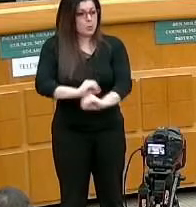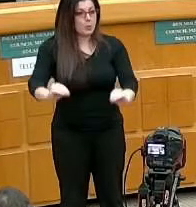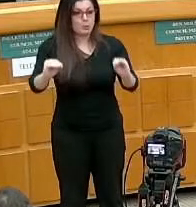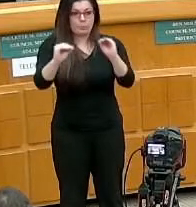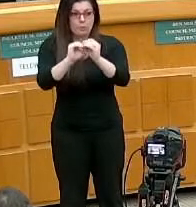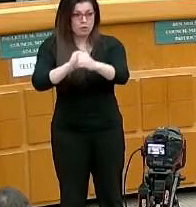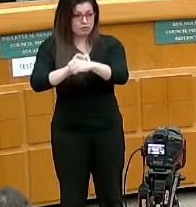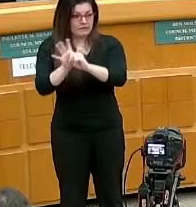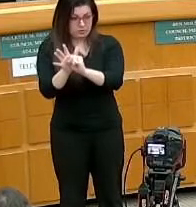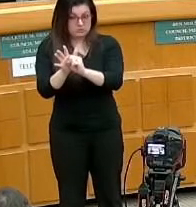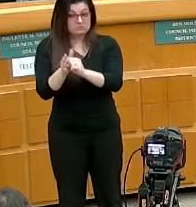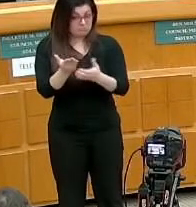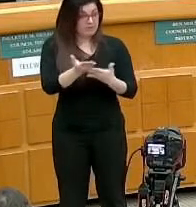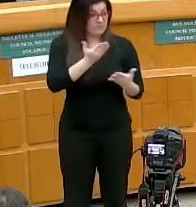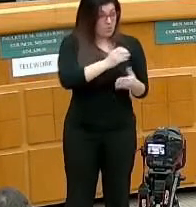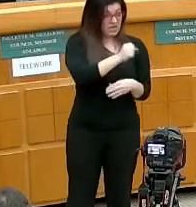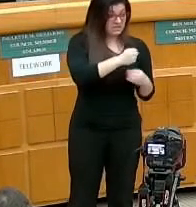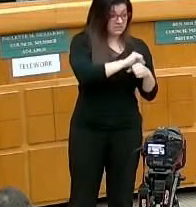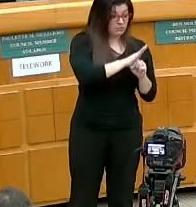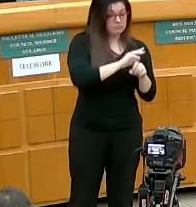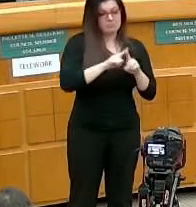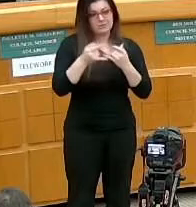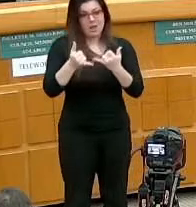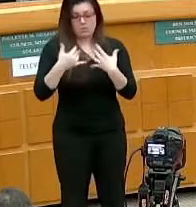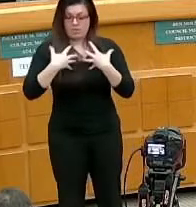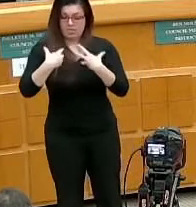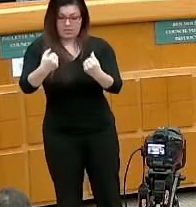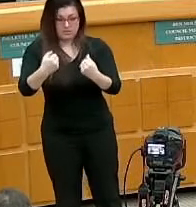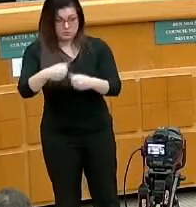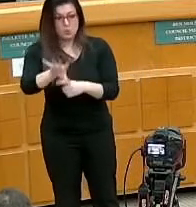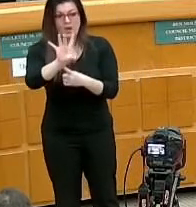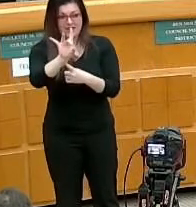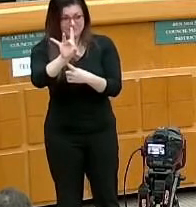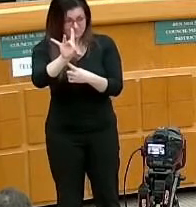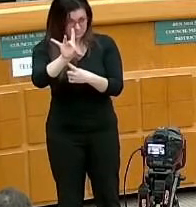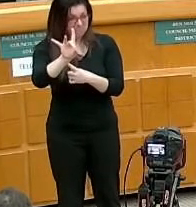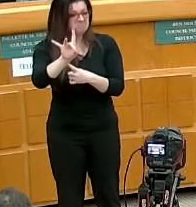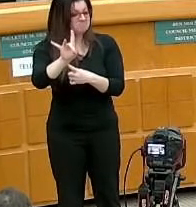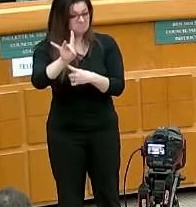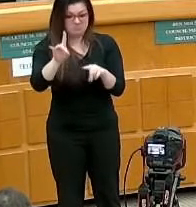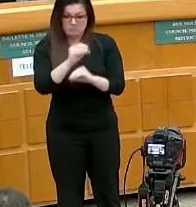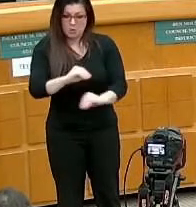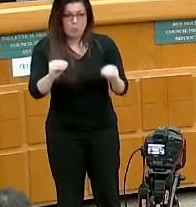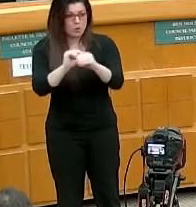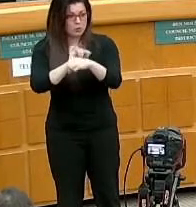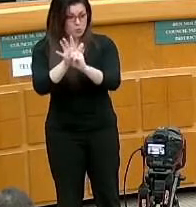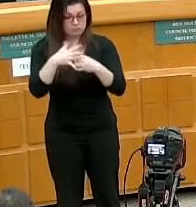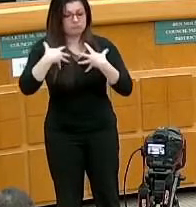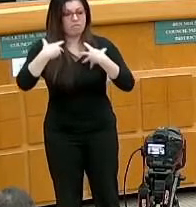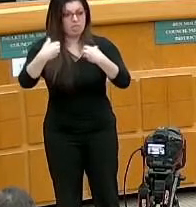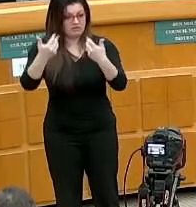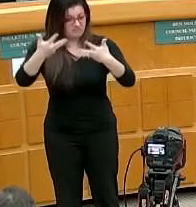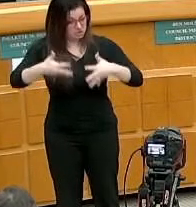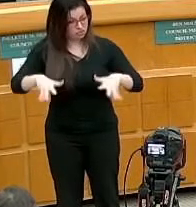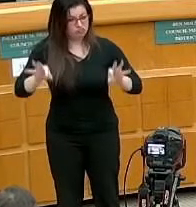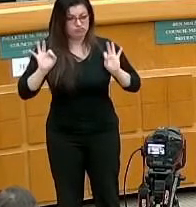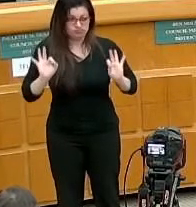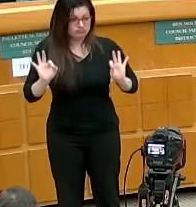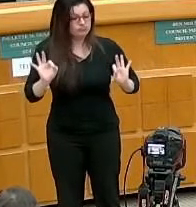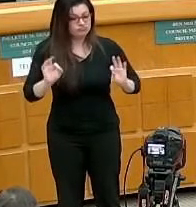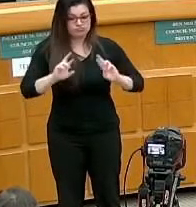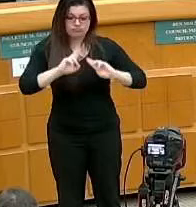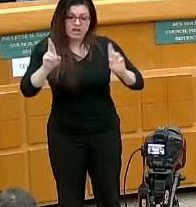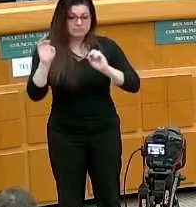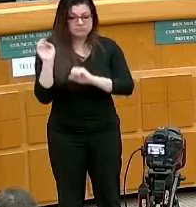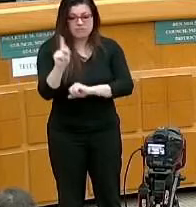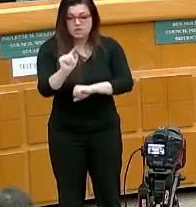positive at one point. So 8 of the 79 have fully recovered and are good to go back